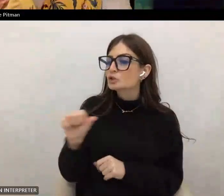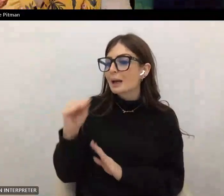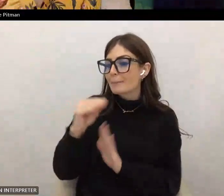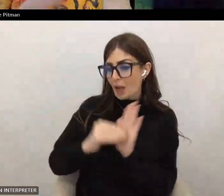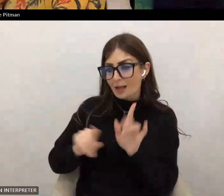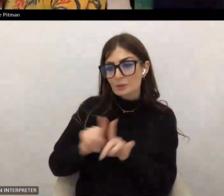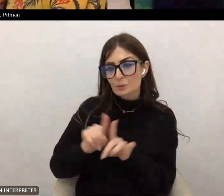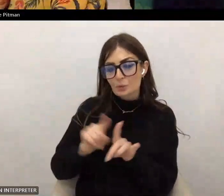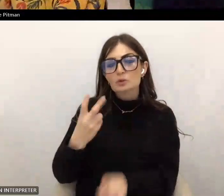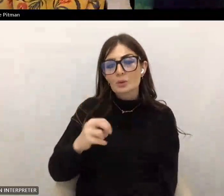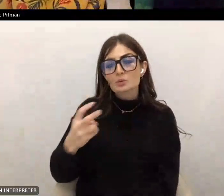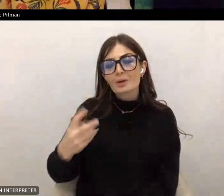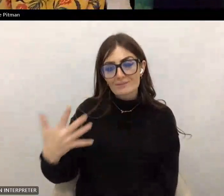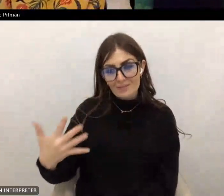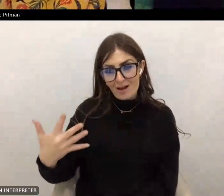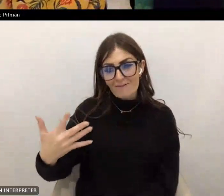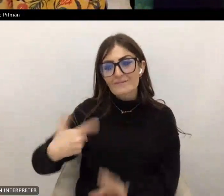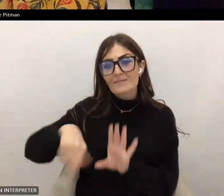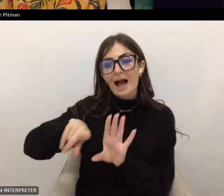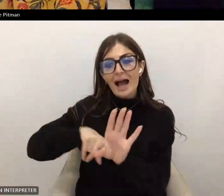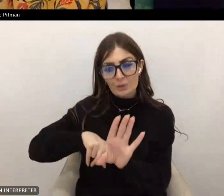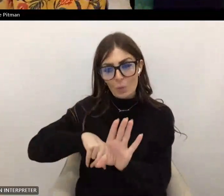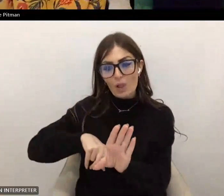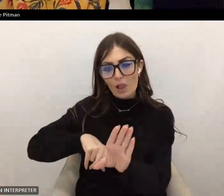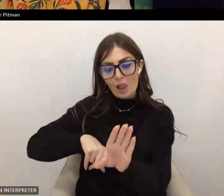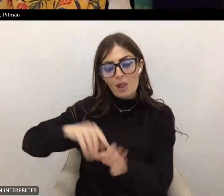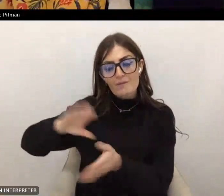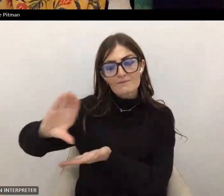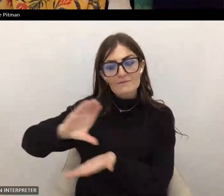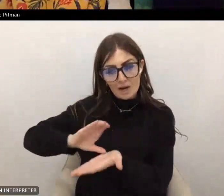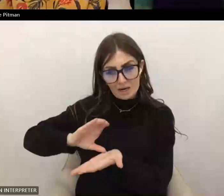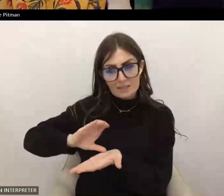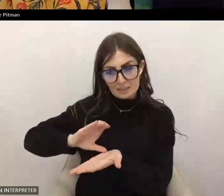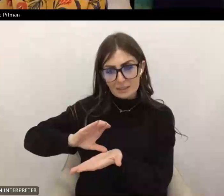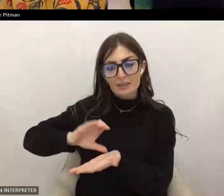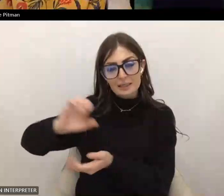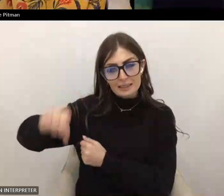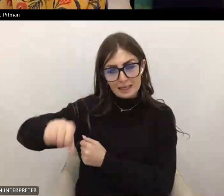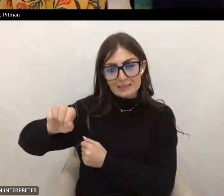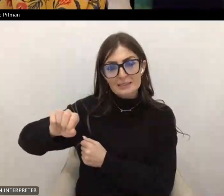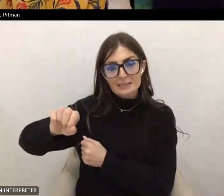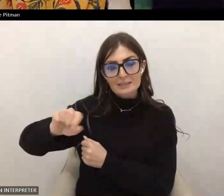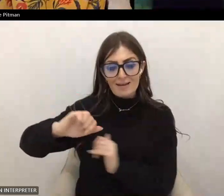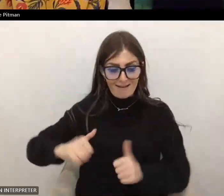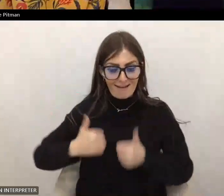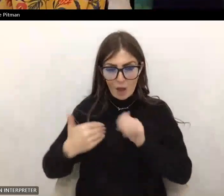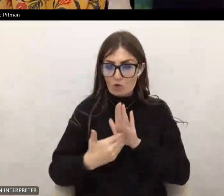the 2025 annual funding round. Our current multi-year